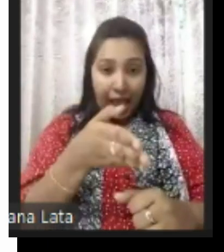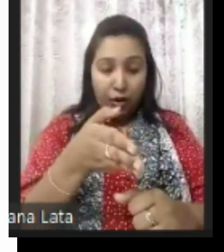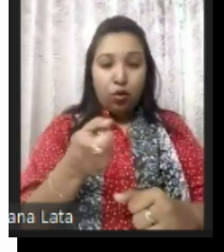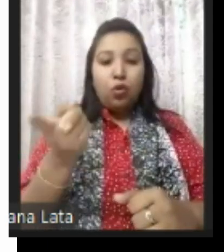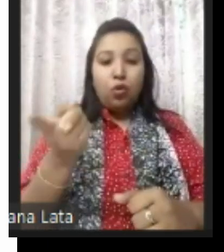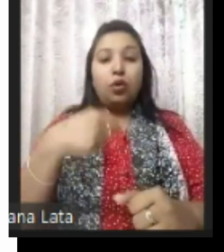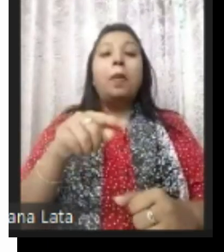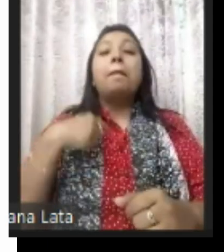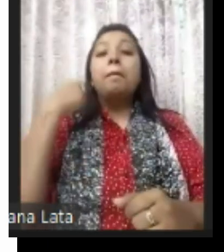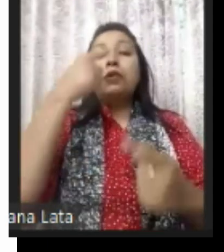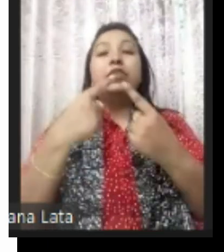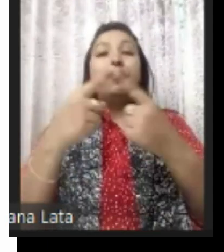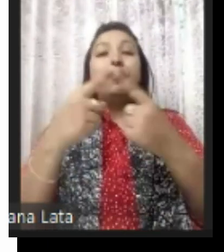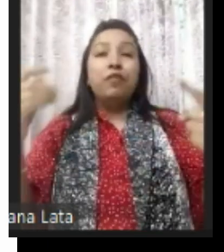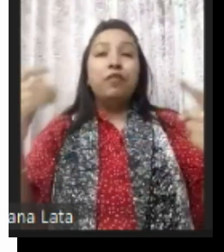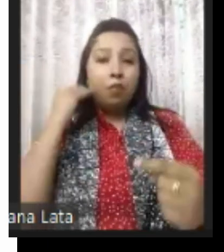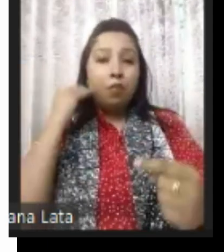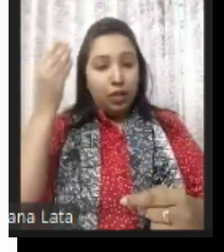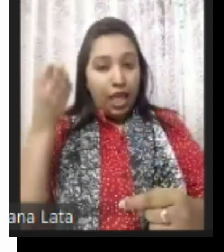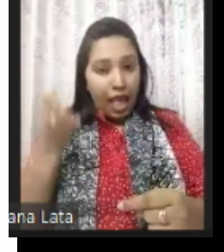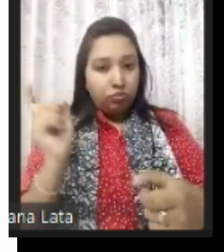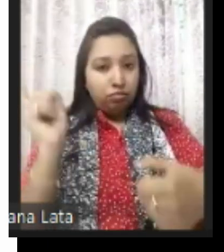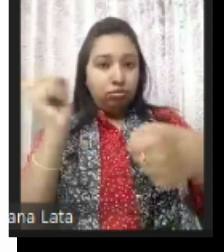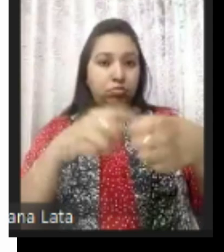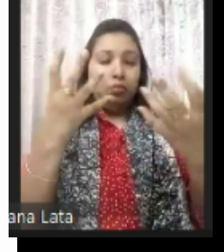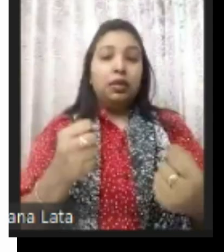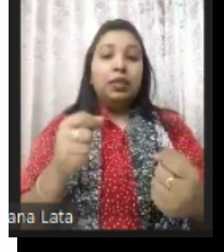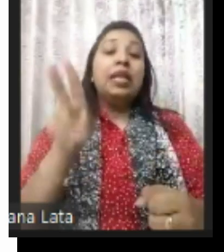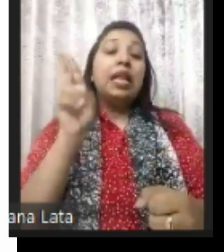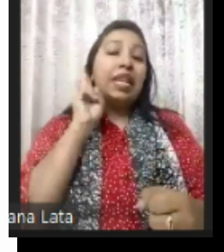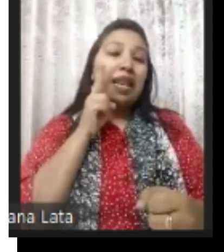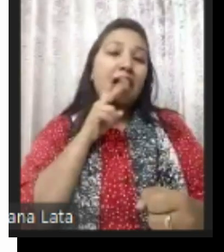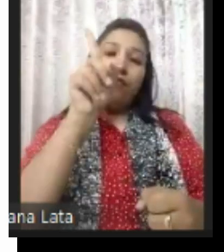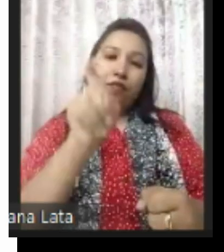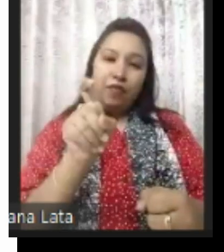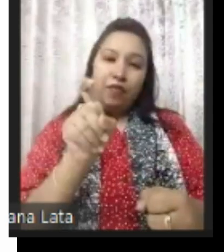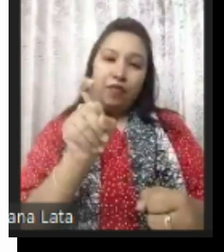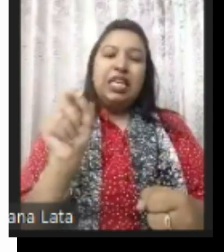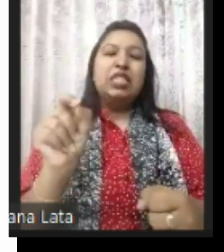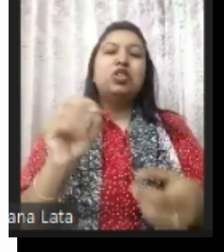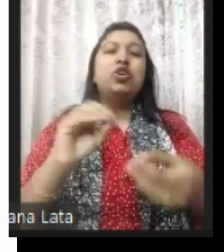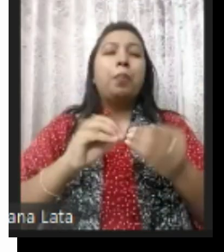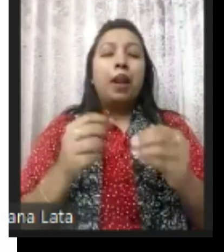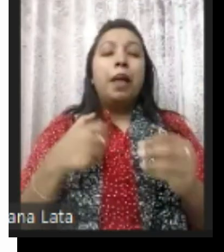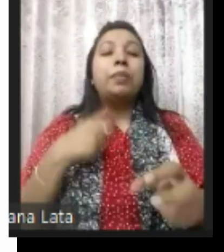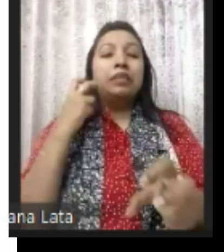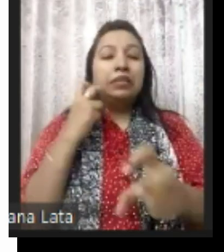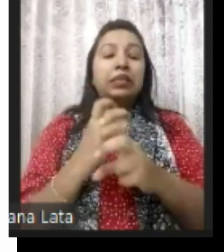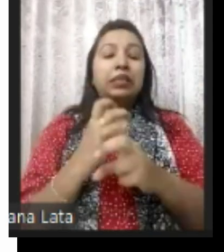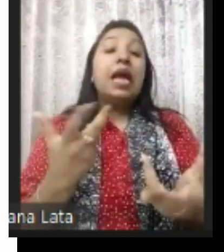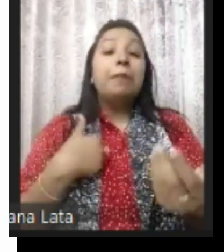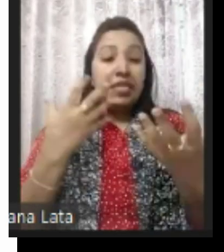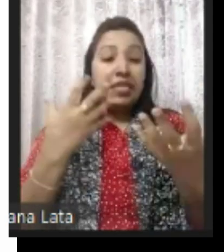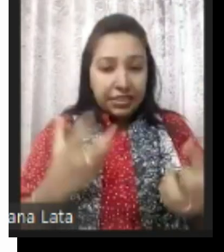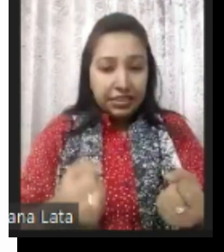different types of people with disabilities, but except people with hearing and speech disabilities, by May, we would like to ensure that